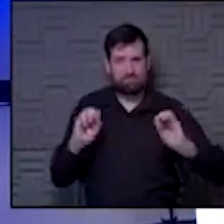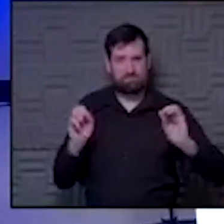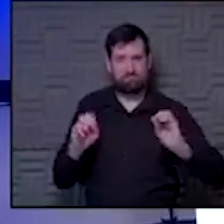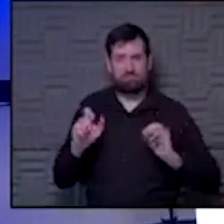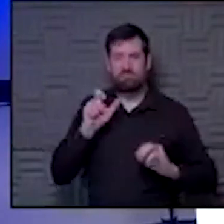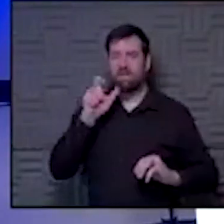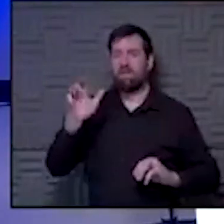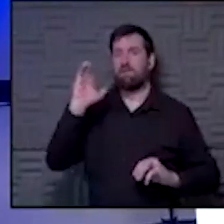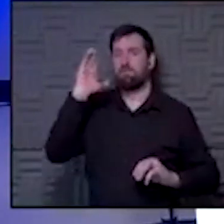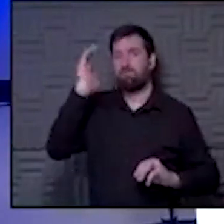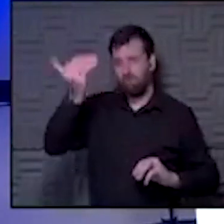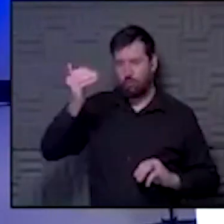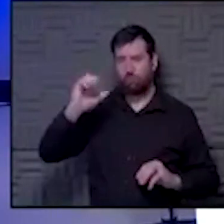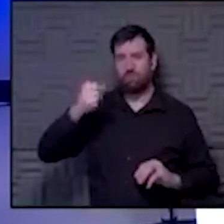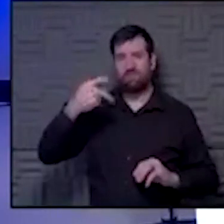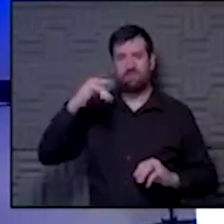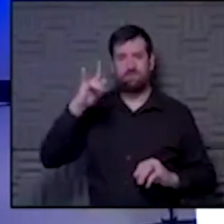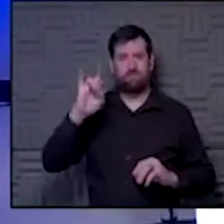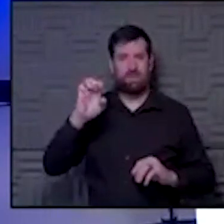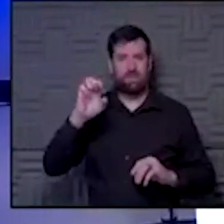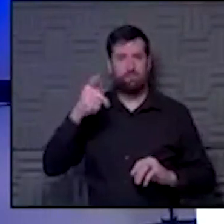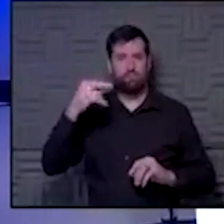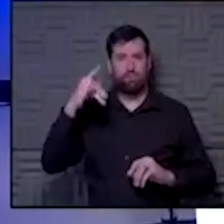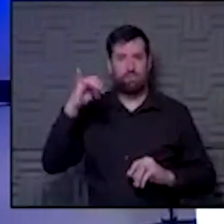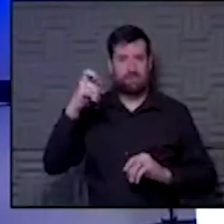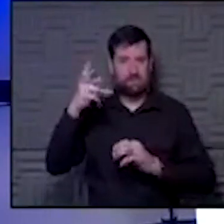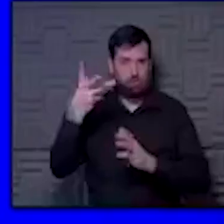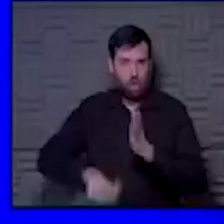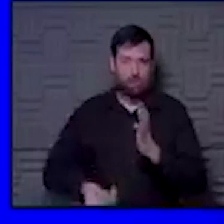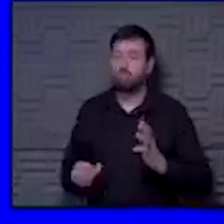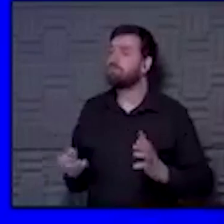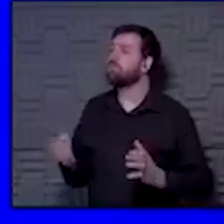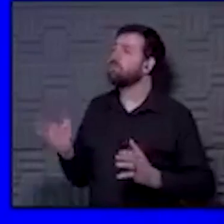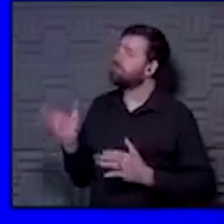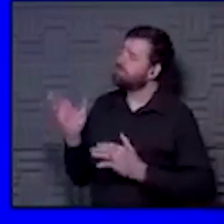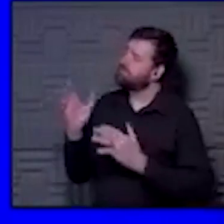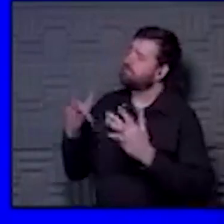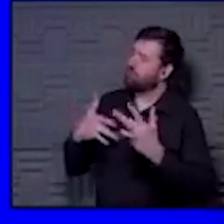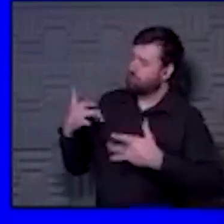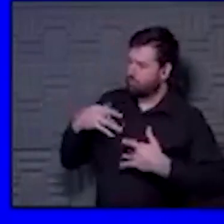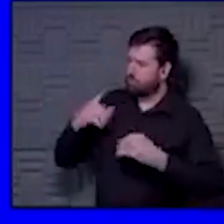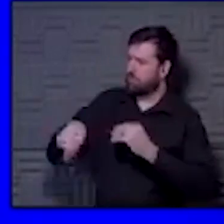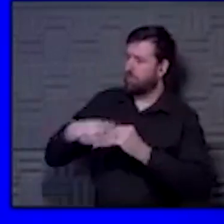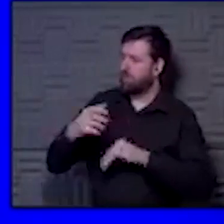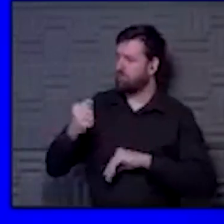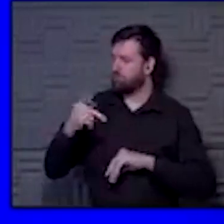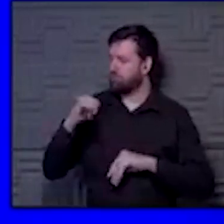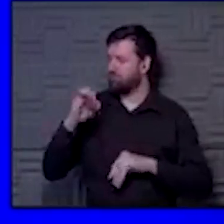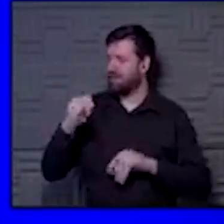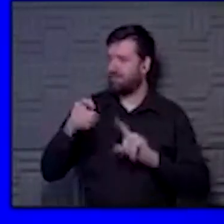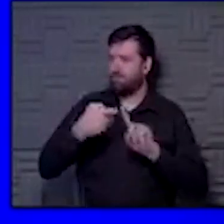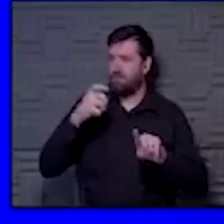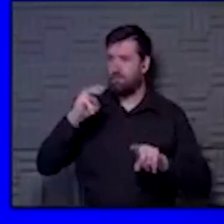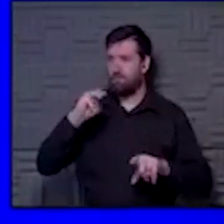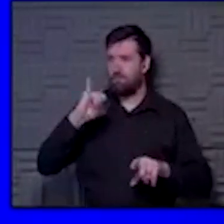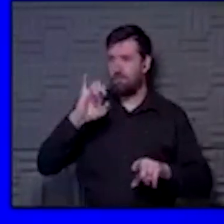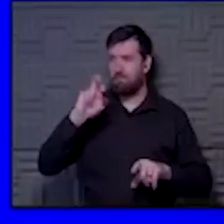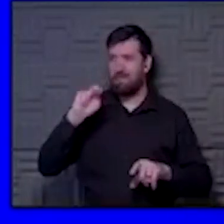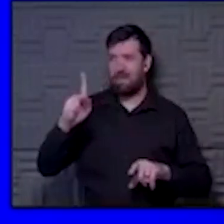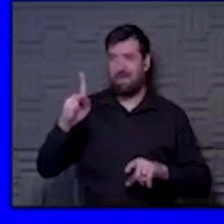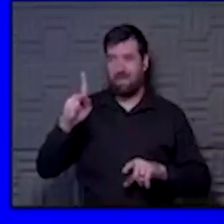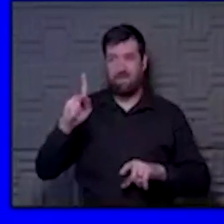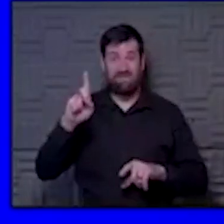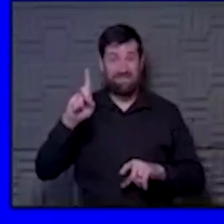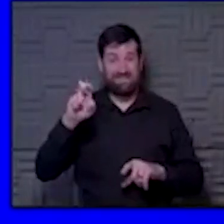that the spike protein was gone. Yeah, I mean, there were concerns about a strain from the mink in Denmark. That